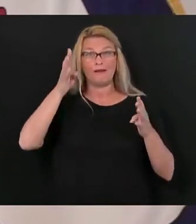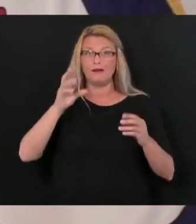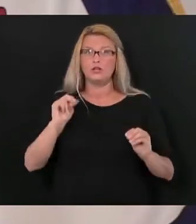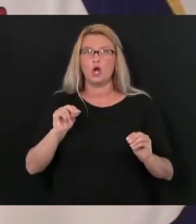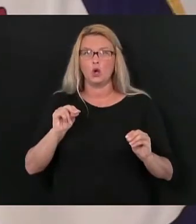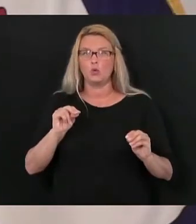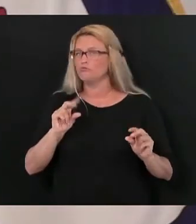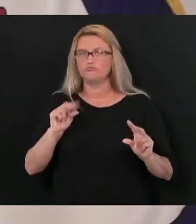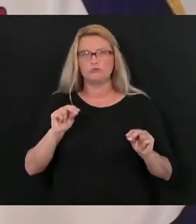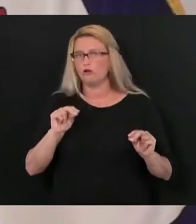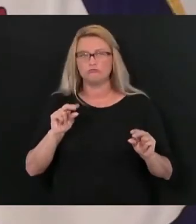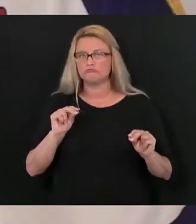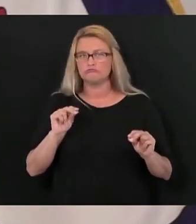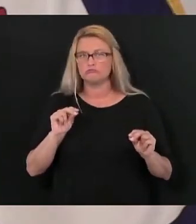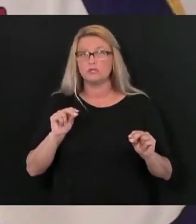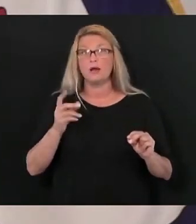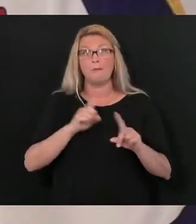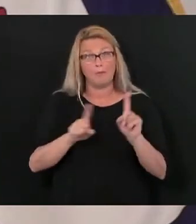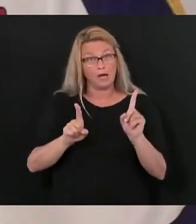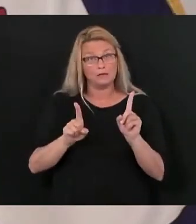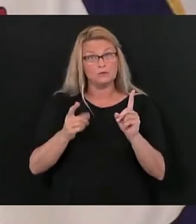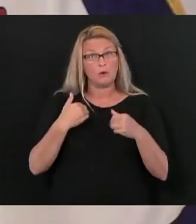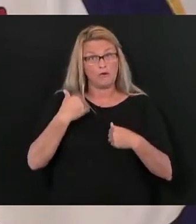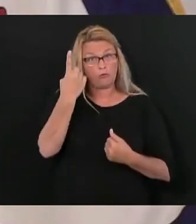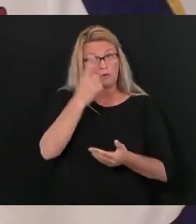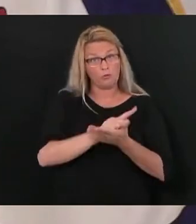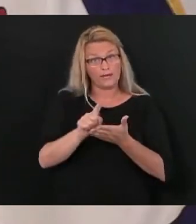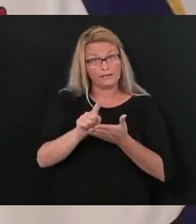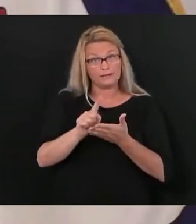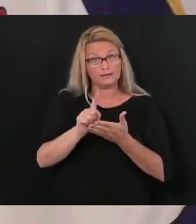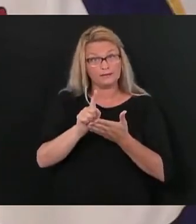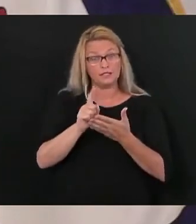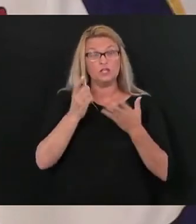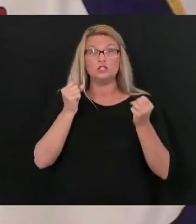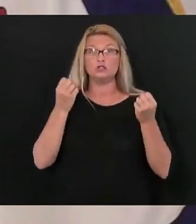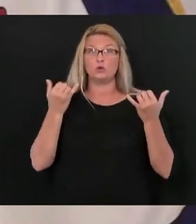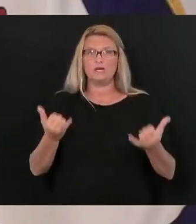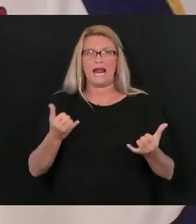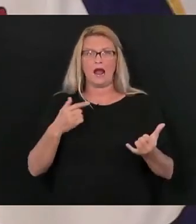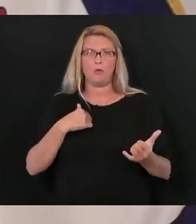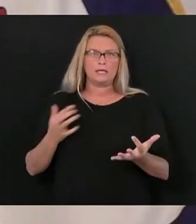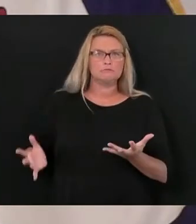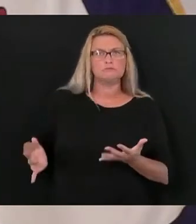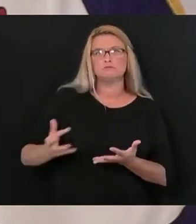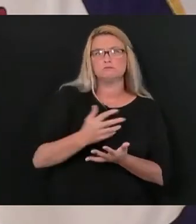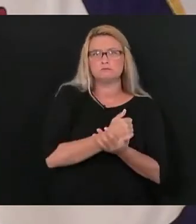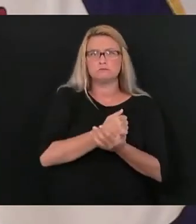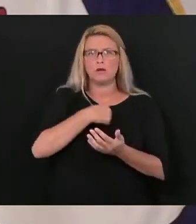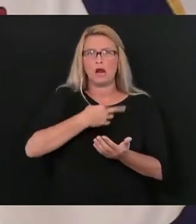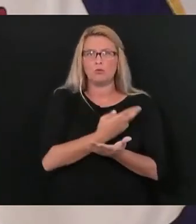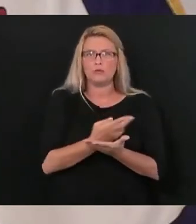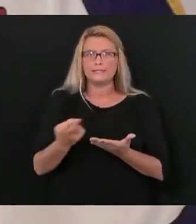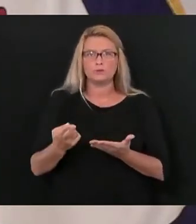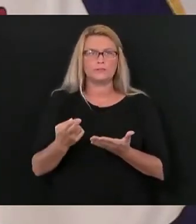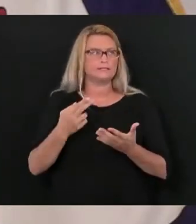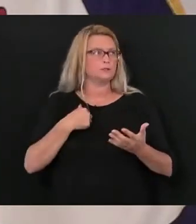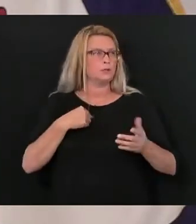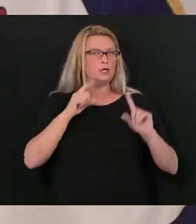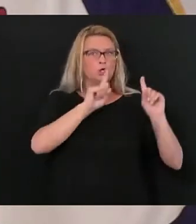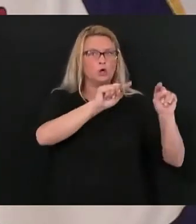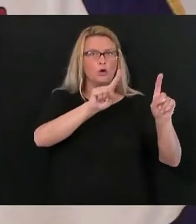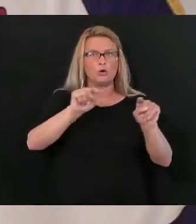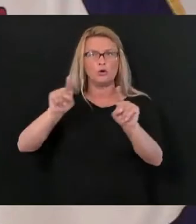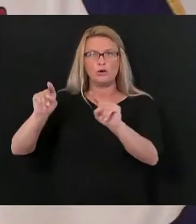week. So what we'll do, we've scrambled all the resources that we can possibly scramble. We'll go